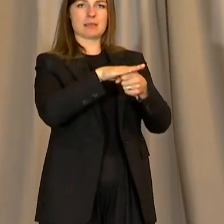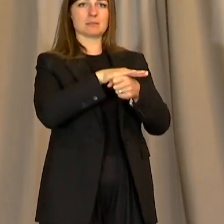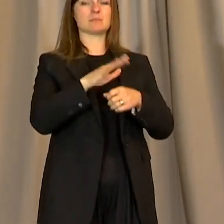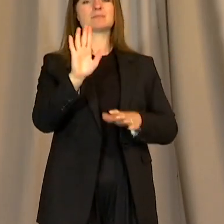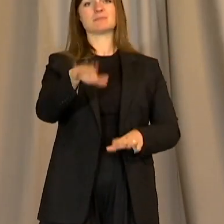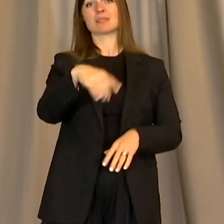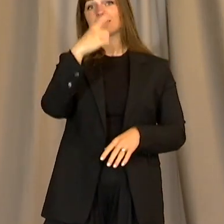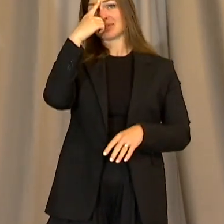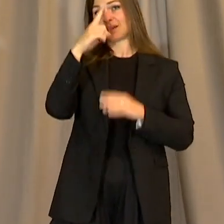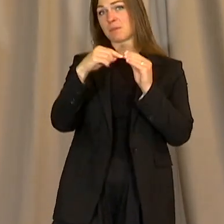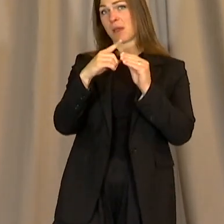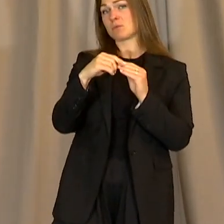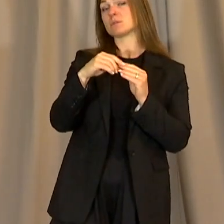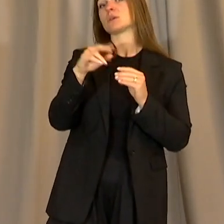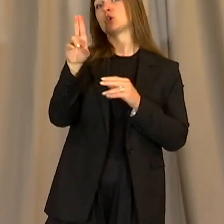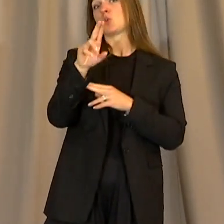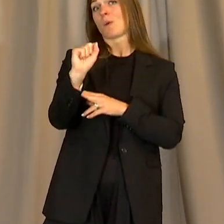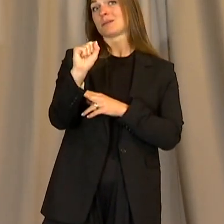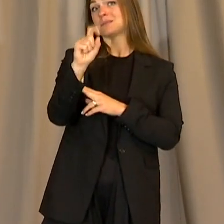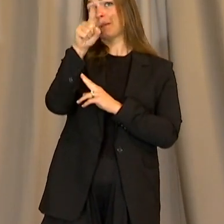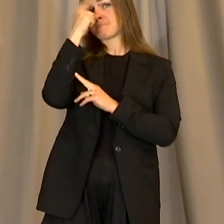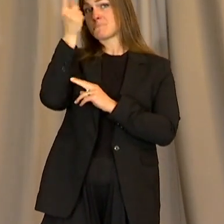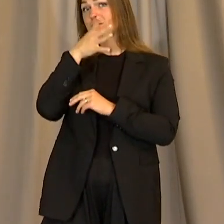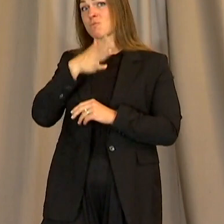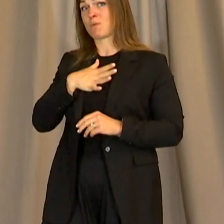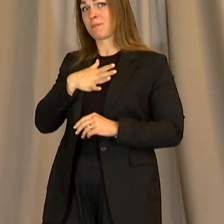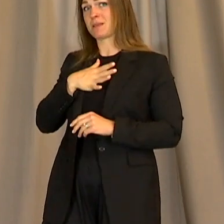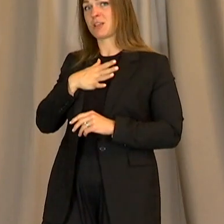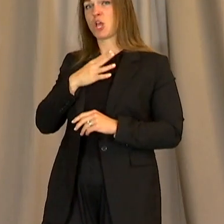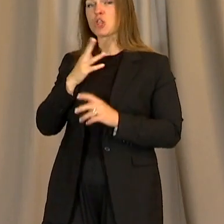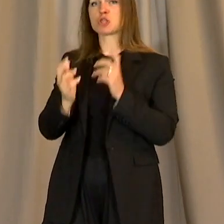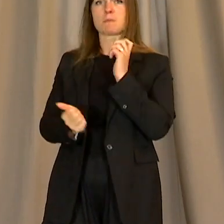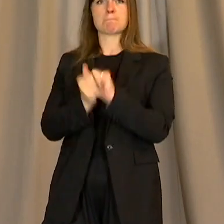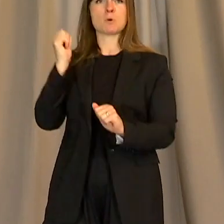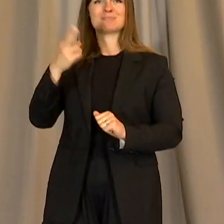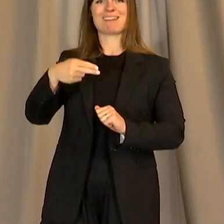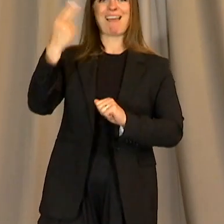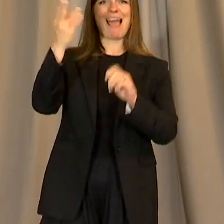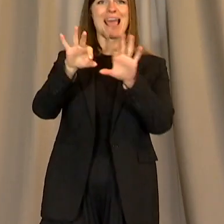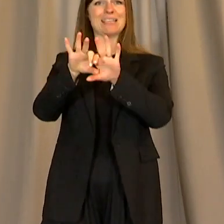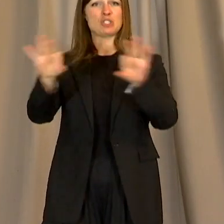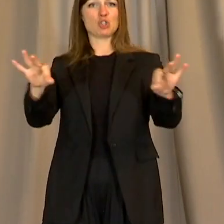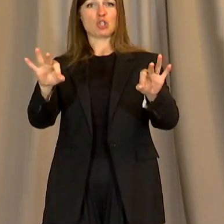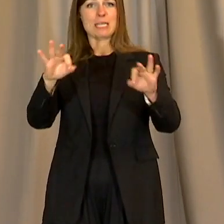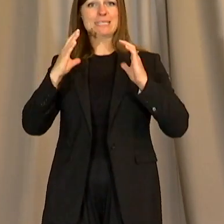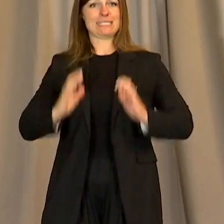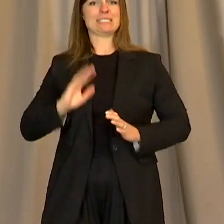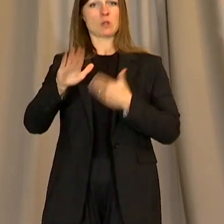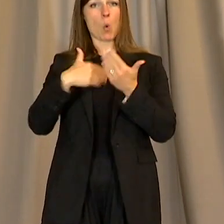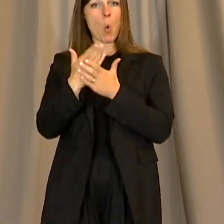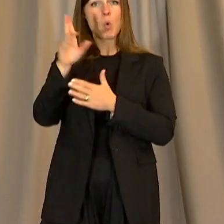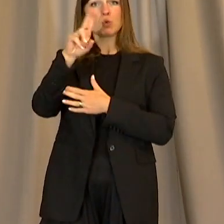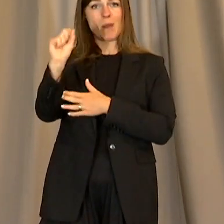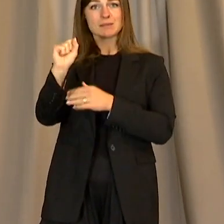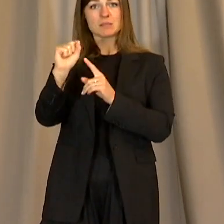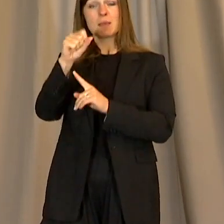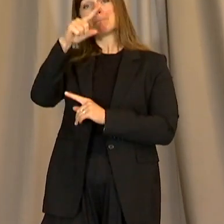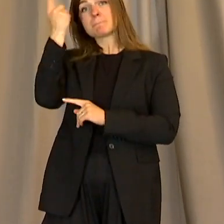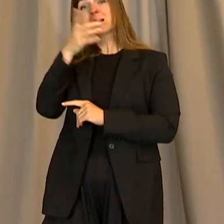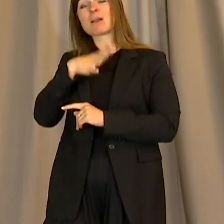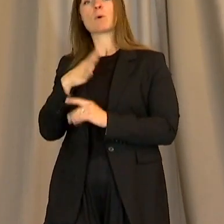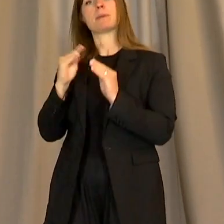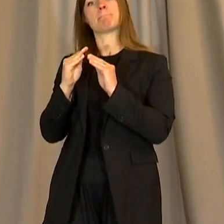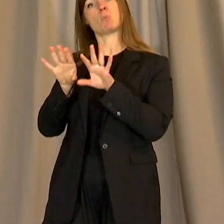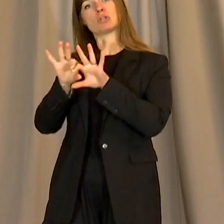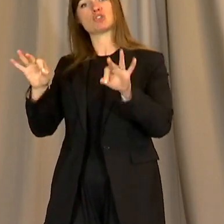women are the highest degreed women, citizens in the United States. We have more degrees than anyone else.